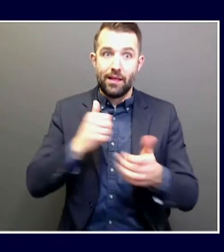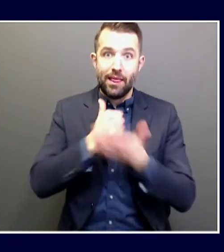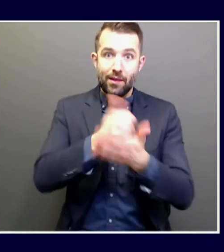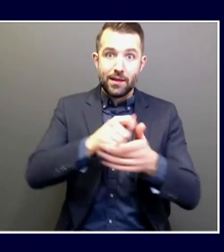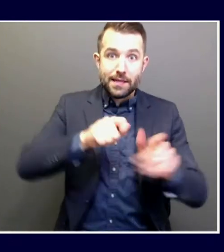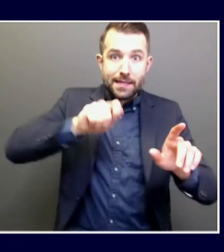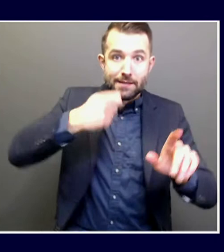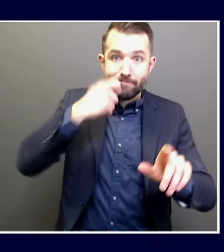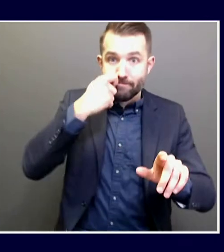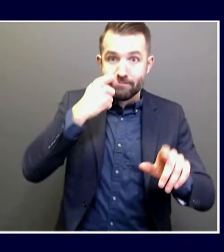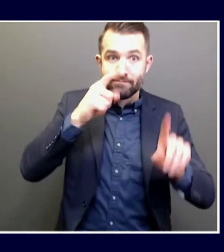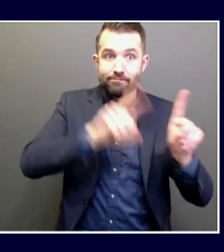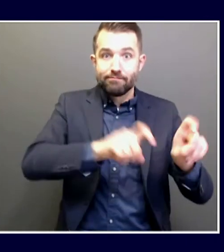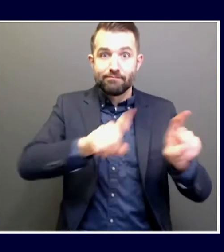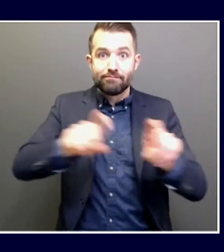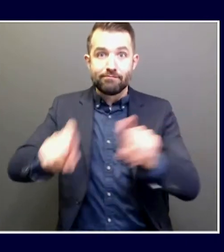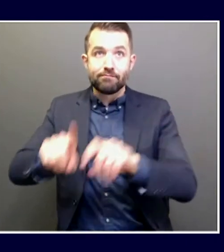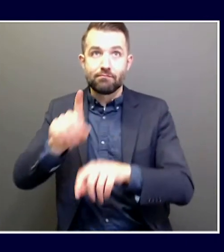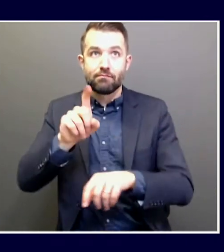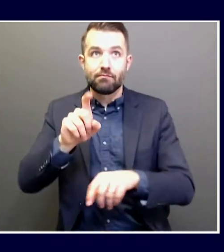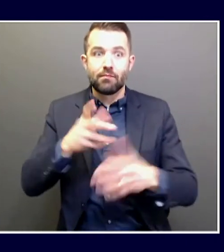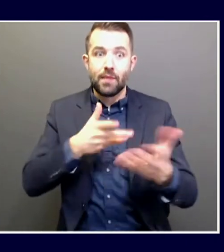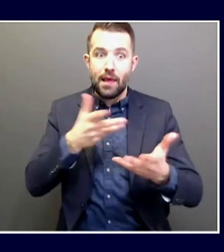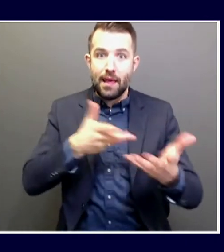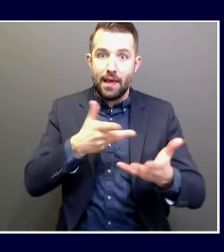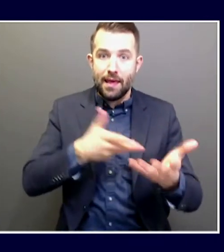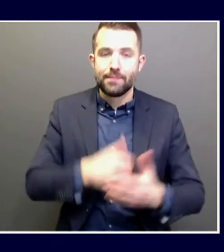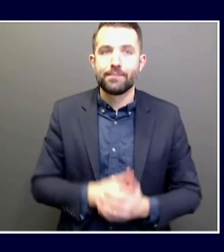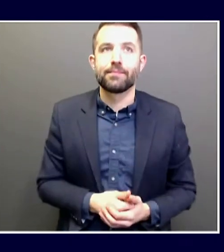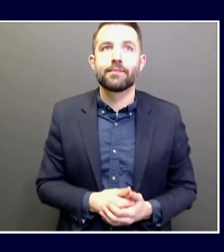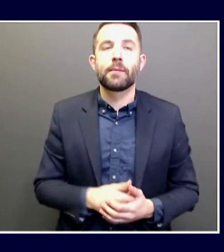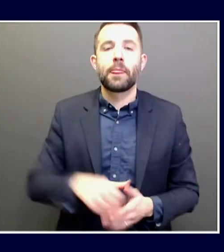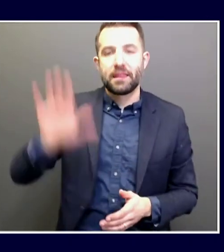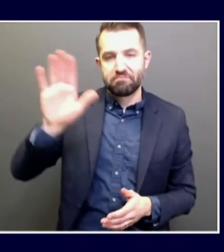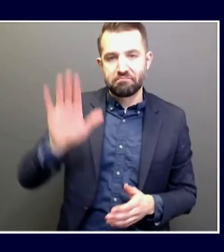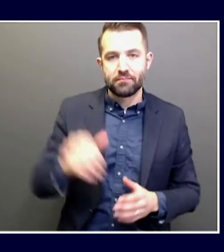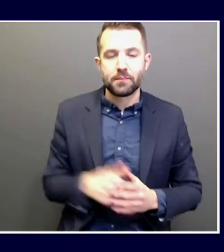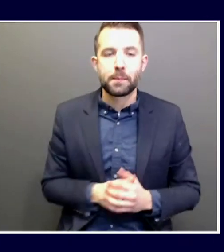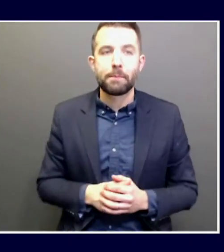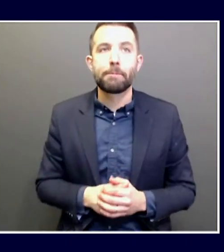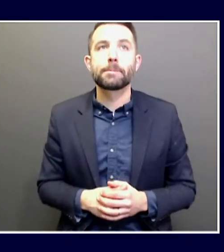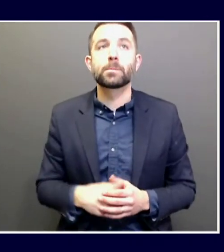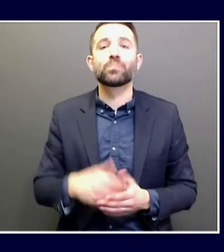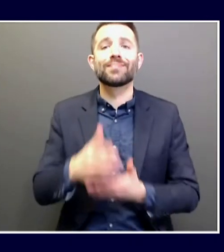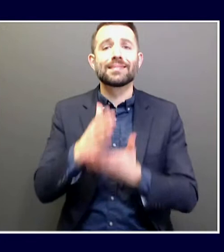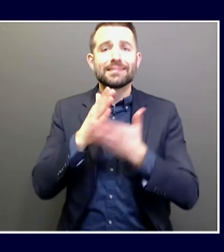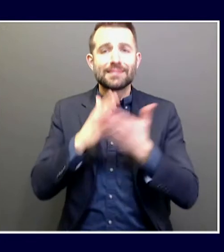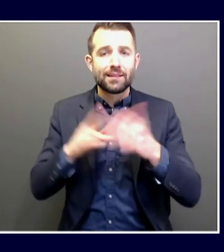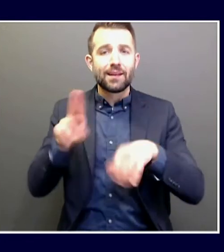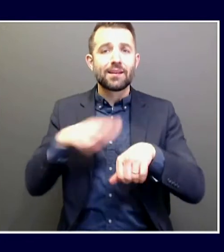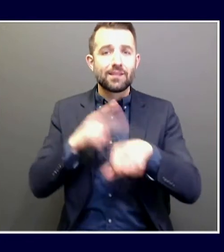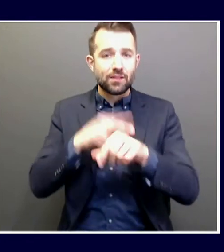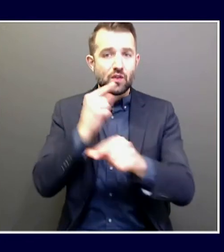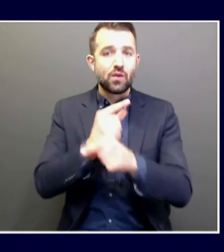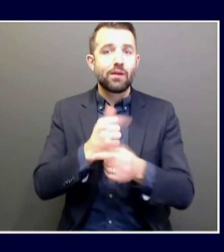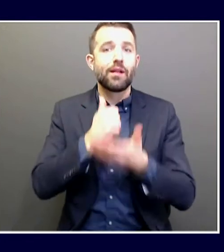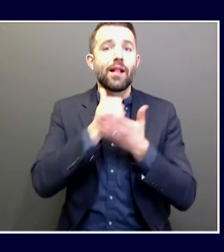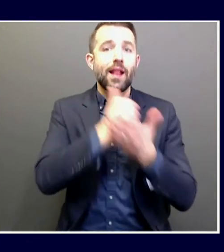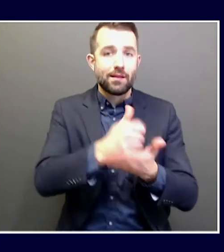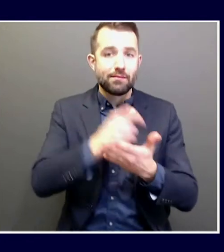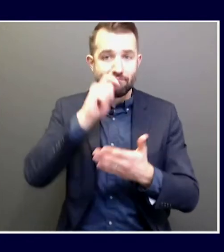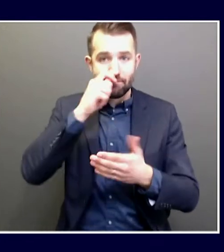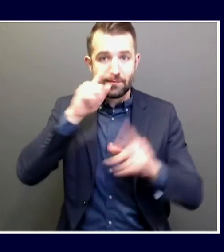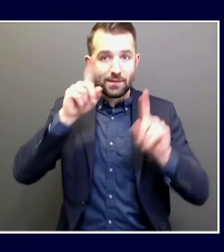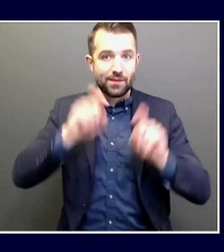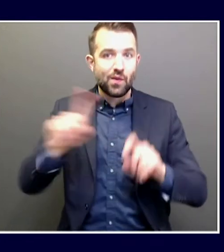I can start. Oh, sorry. Commissioner, please. Yep. So at this point, we do have some National Guard that are helping out at the Augusta Armory